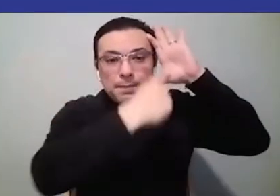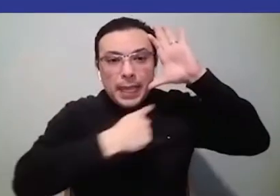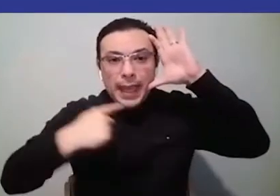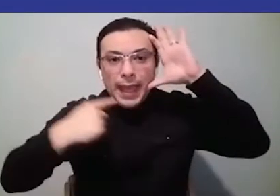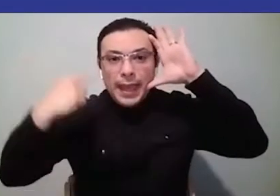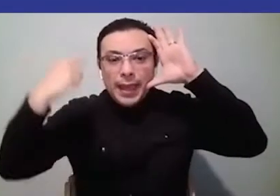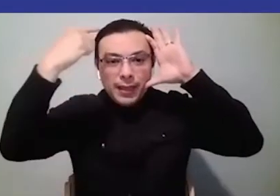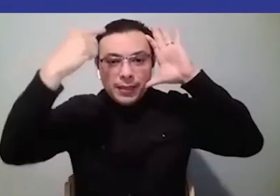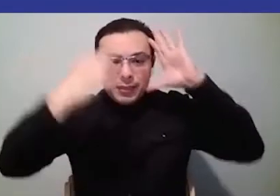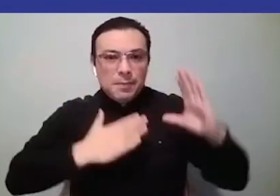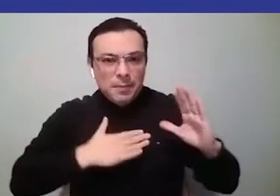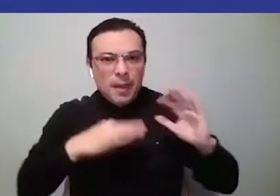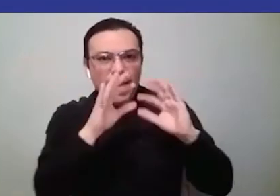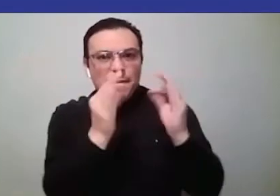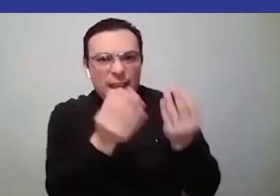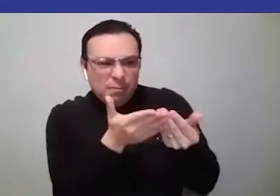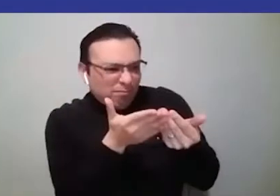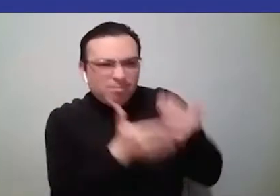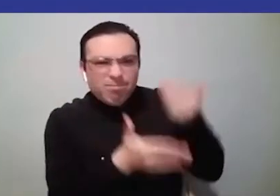And